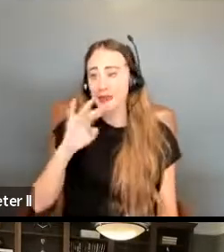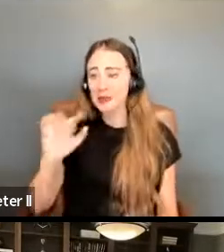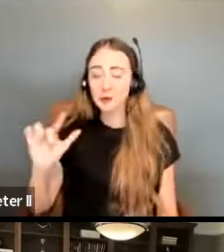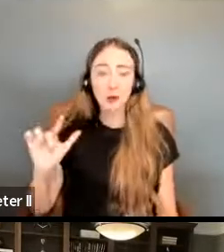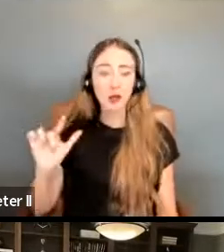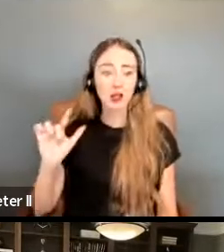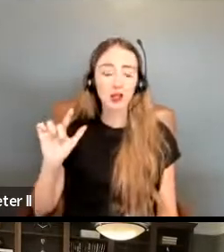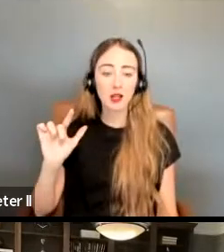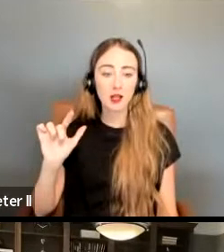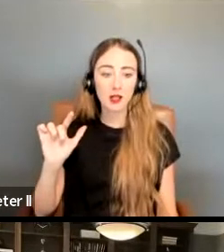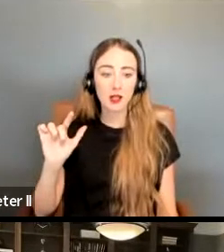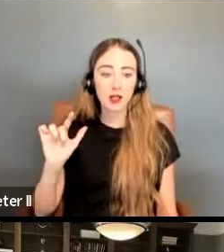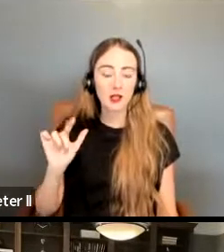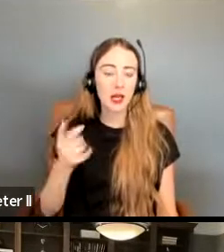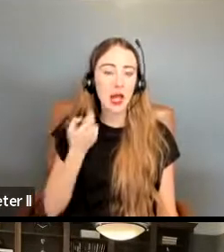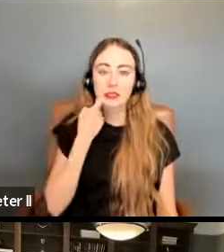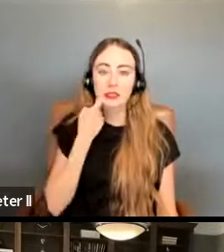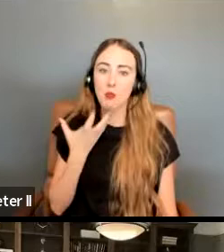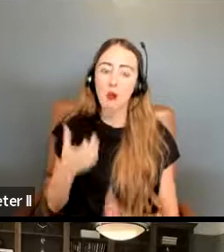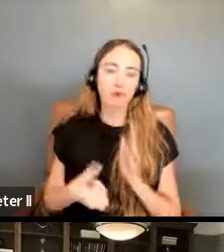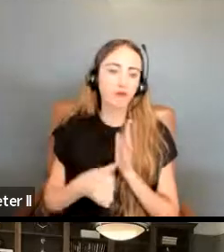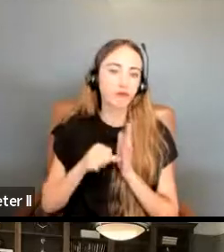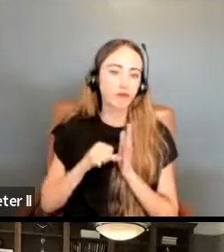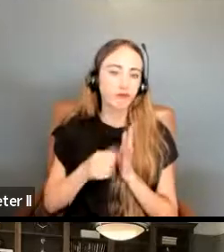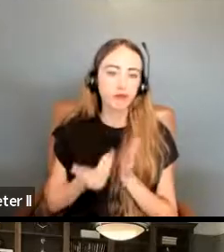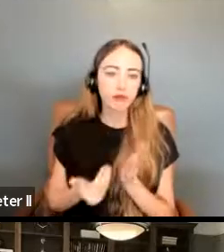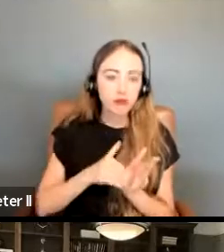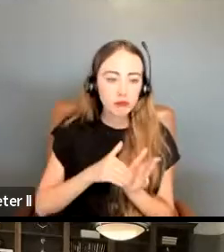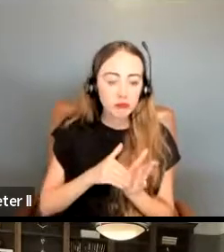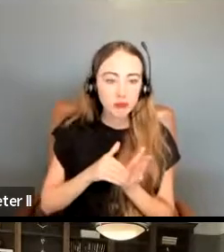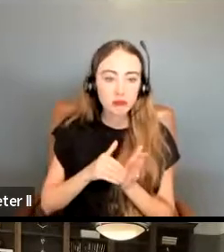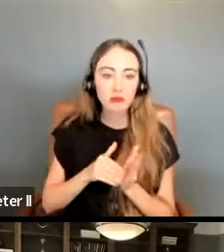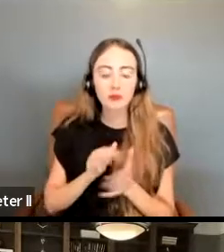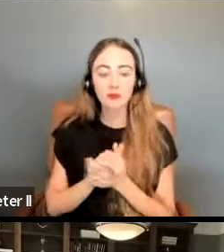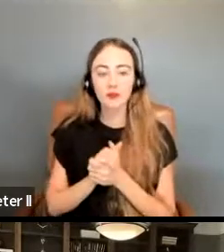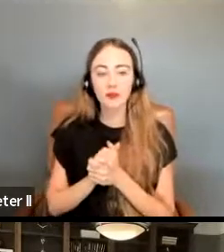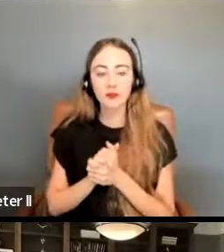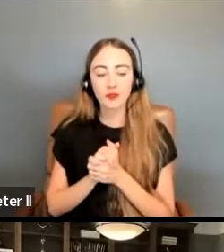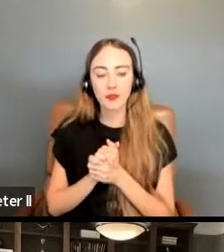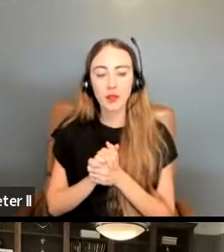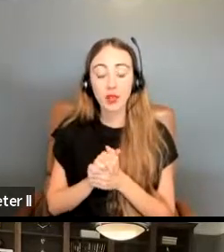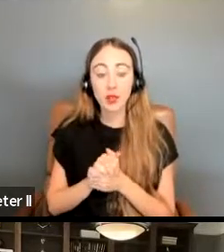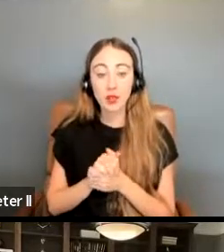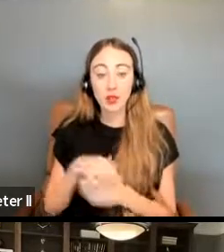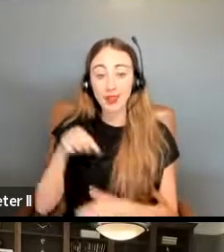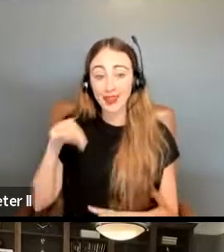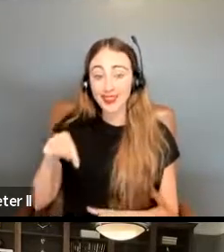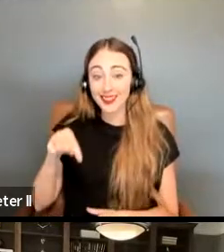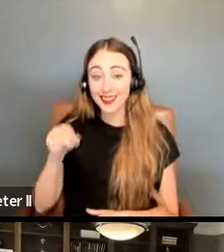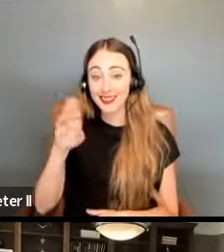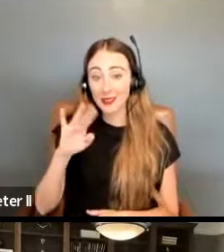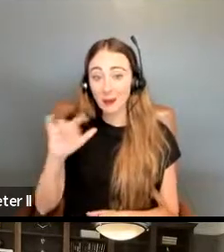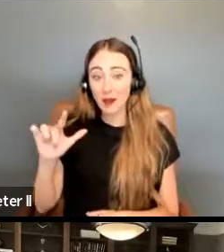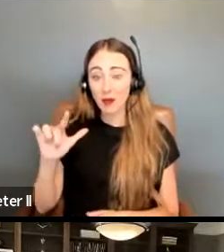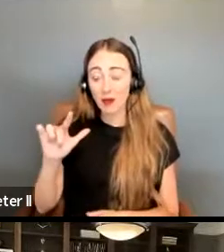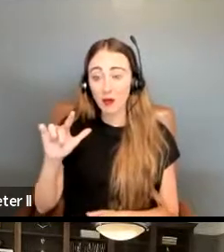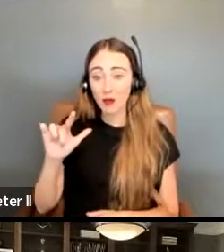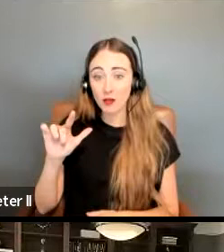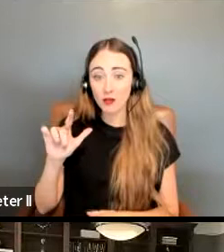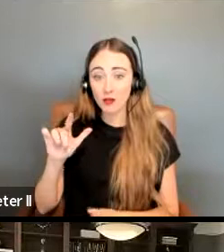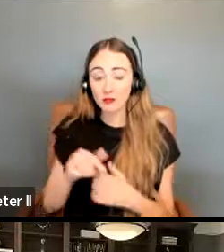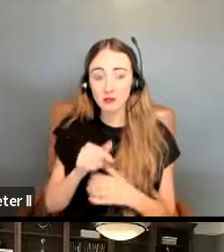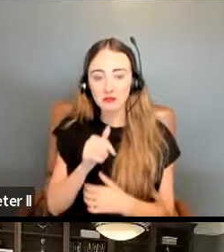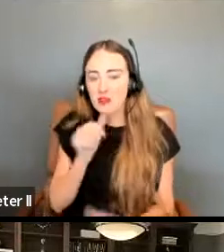and reiterate part of our discussion from the Judiciary Committee markup, which is that this bill not only